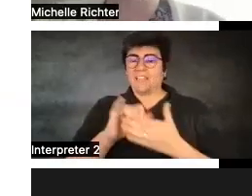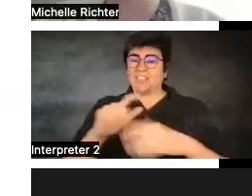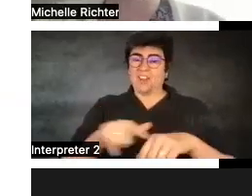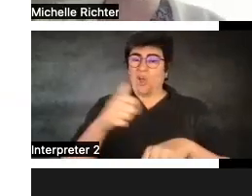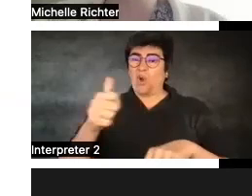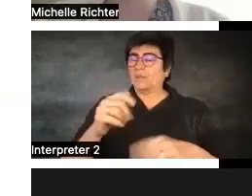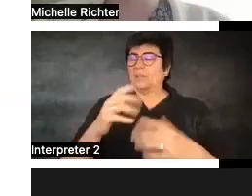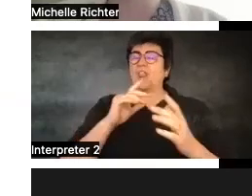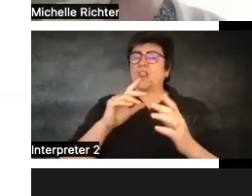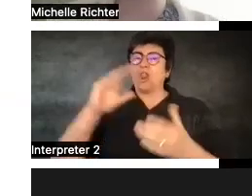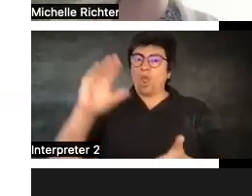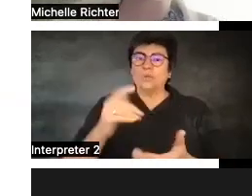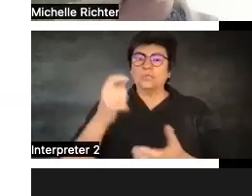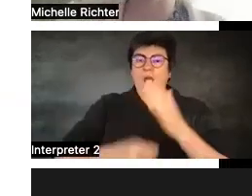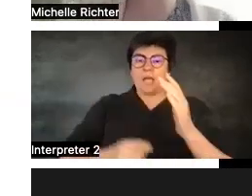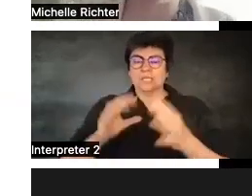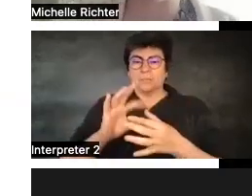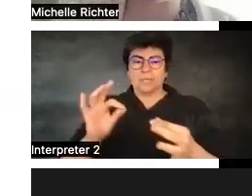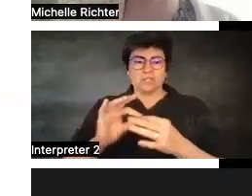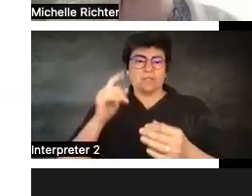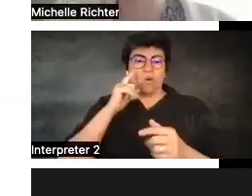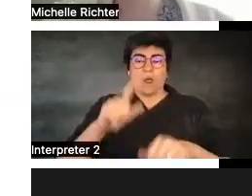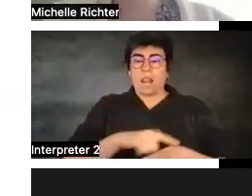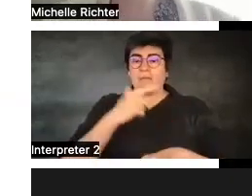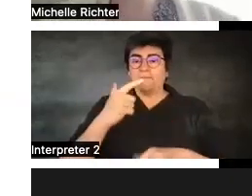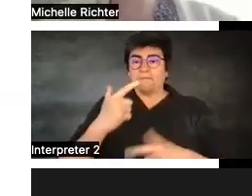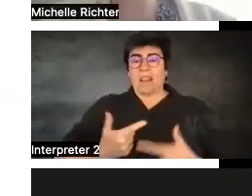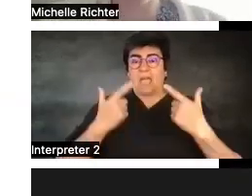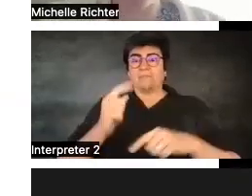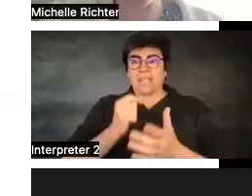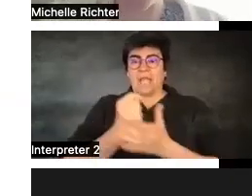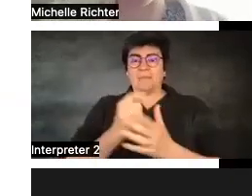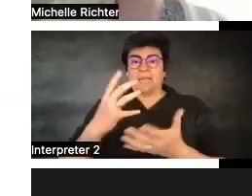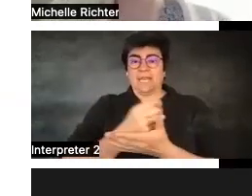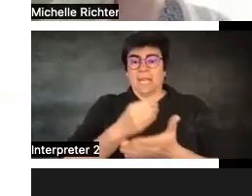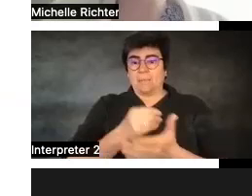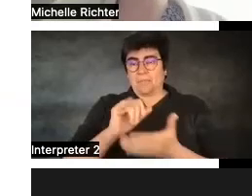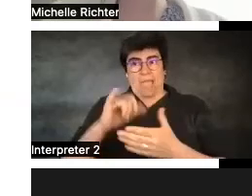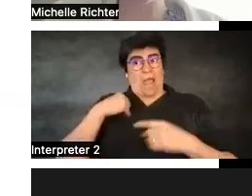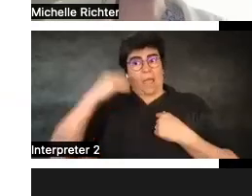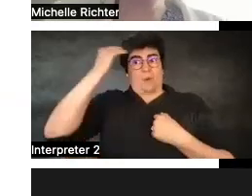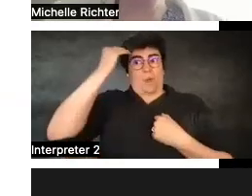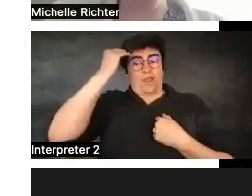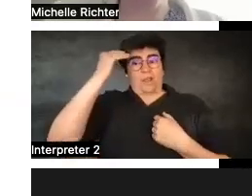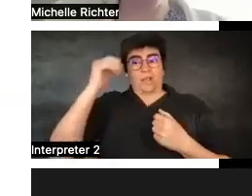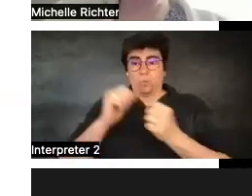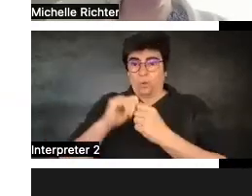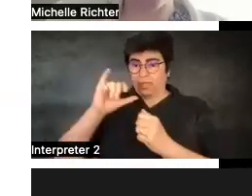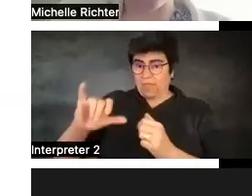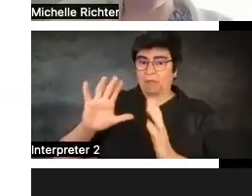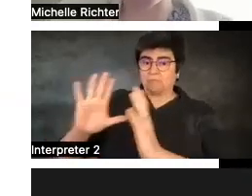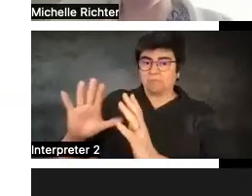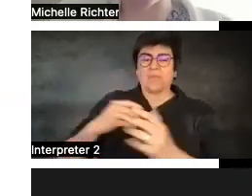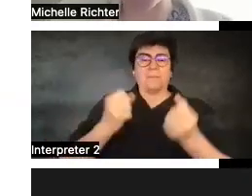to deliver lifetime income of which I am aware. With that said, there are lots of constituencies